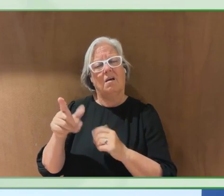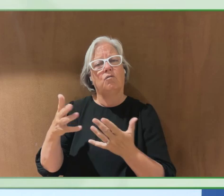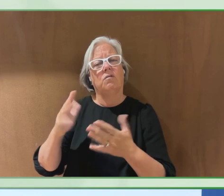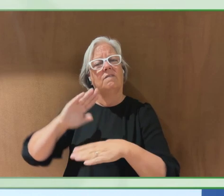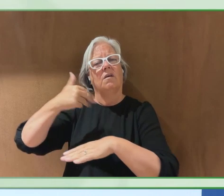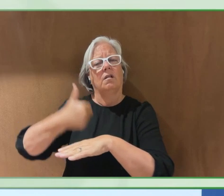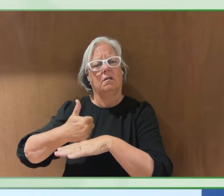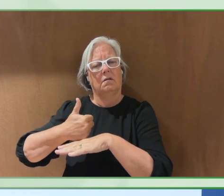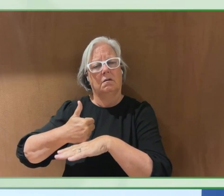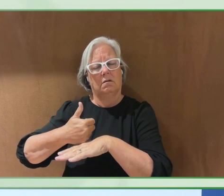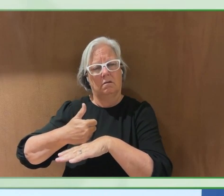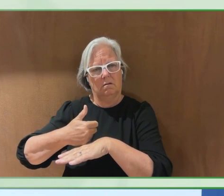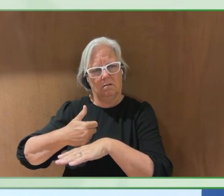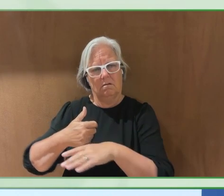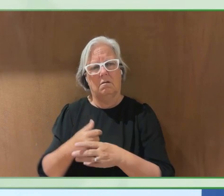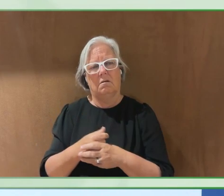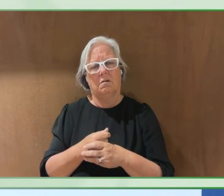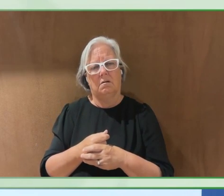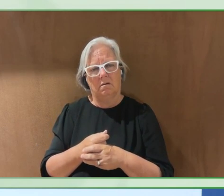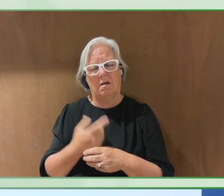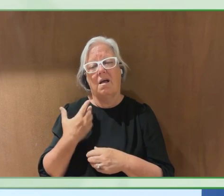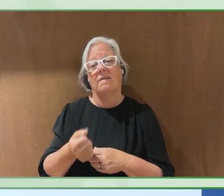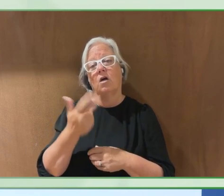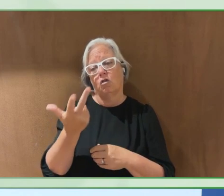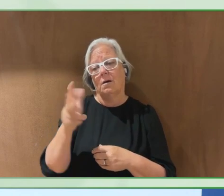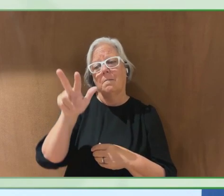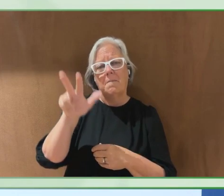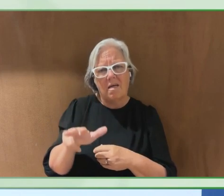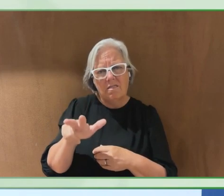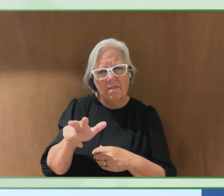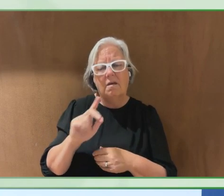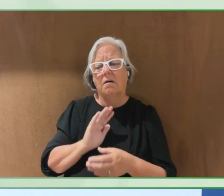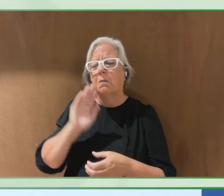it was managed to arrange a 3-month internship.